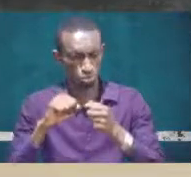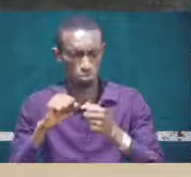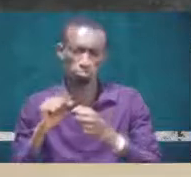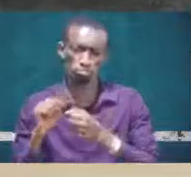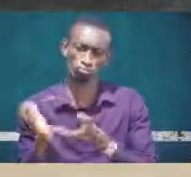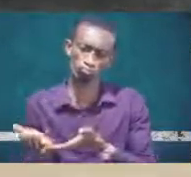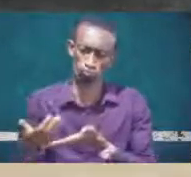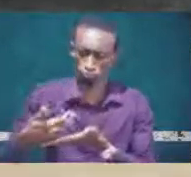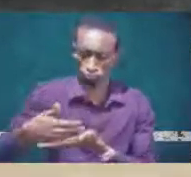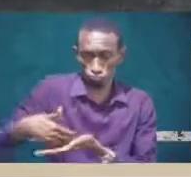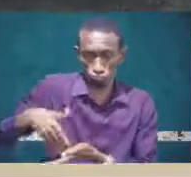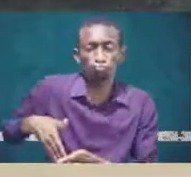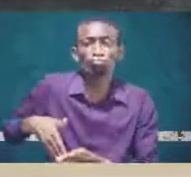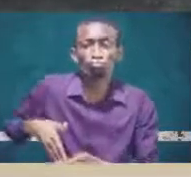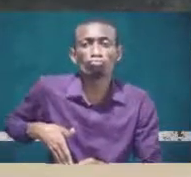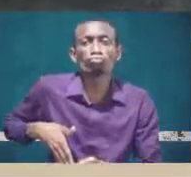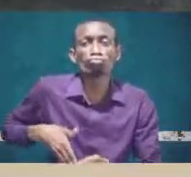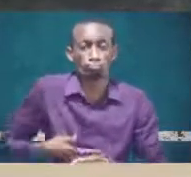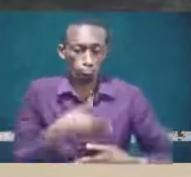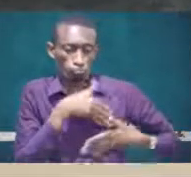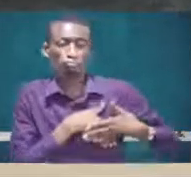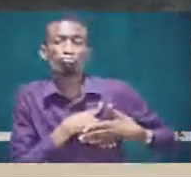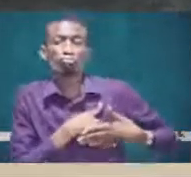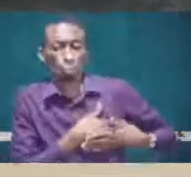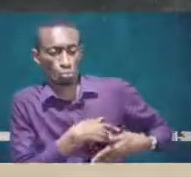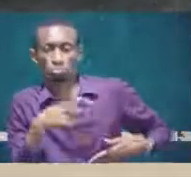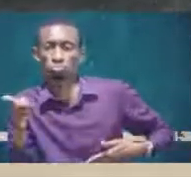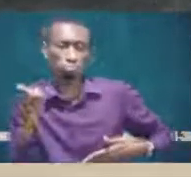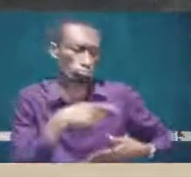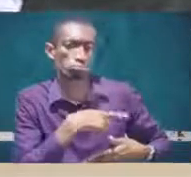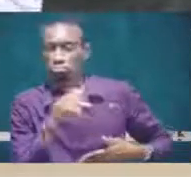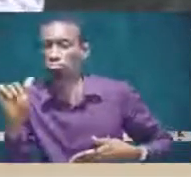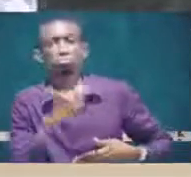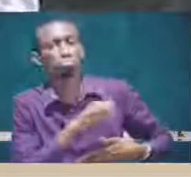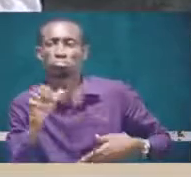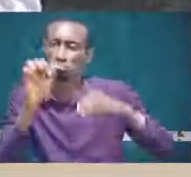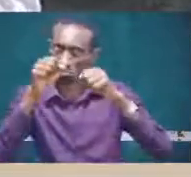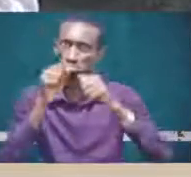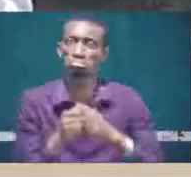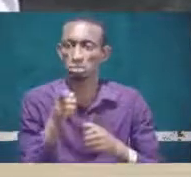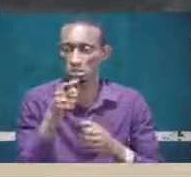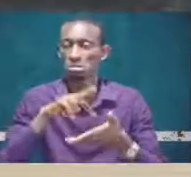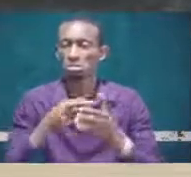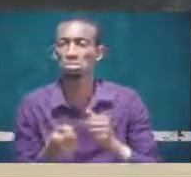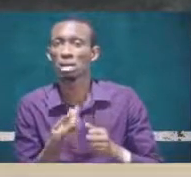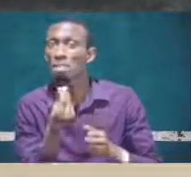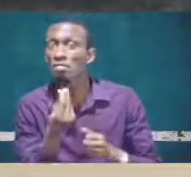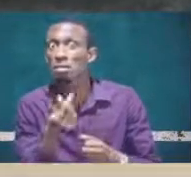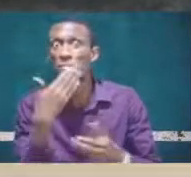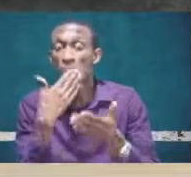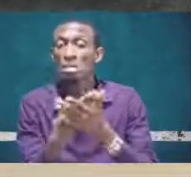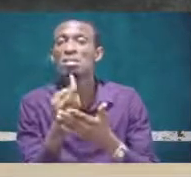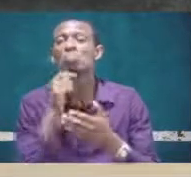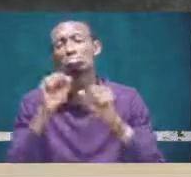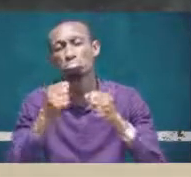can easily be carried from one place to another. That is the meaning of the word portable. Now, good money should be